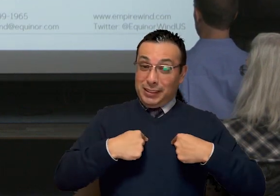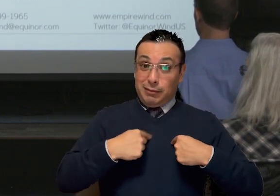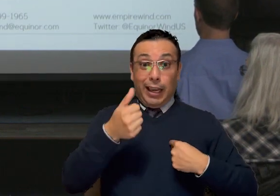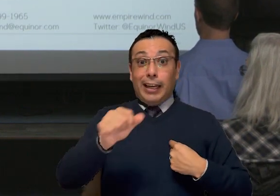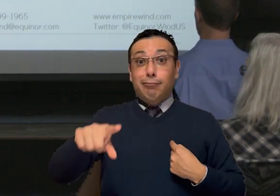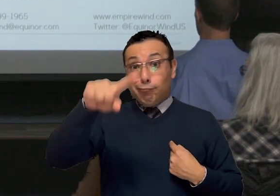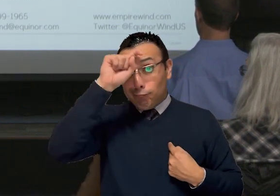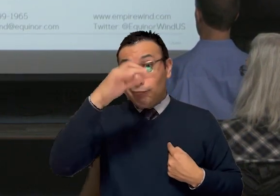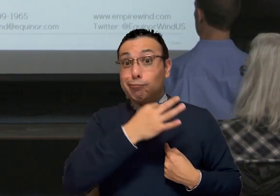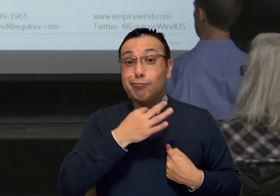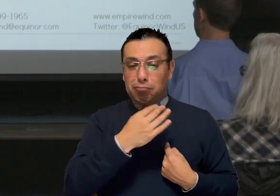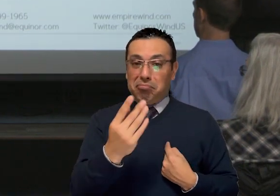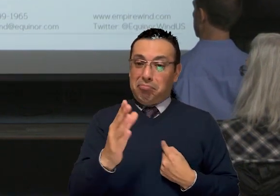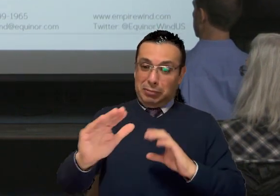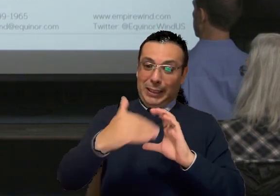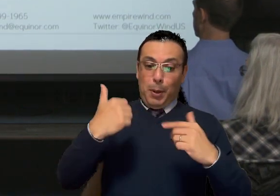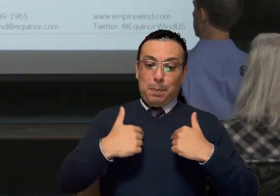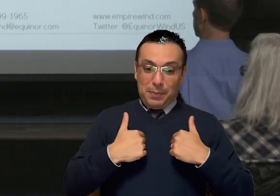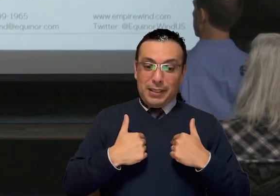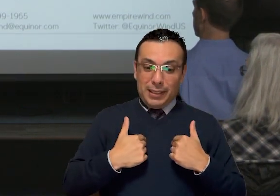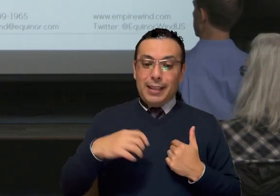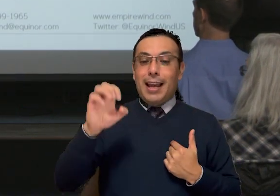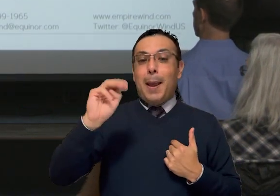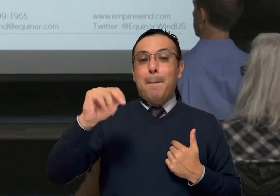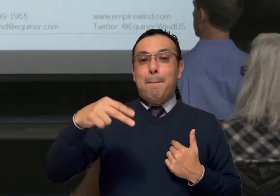at empirewind@equinor.com.